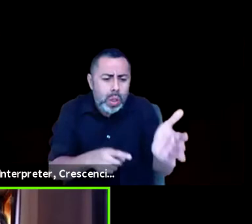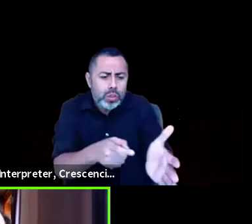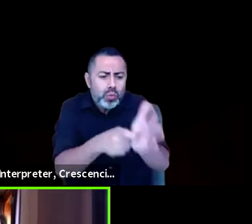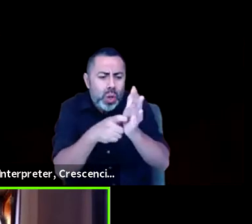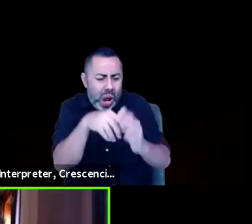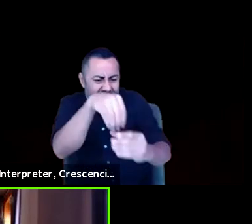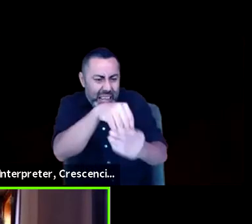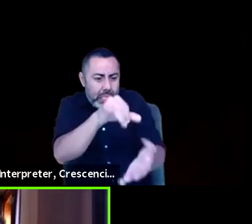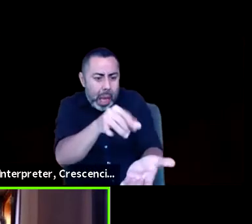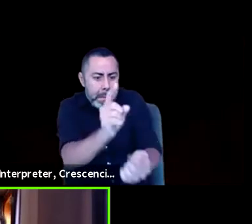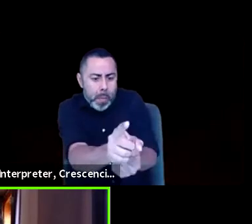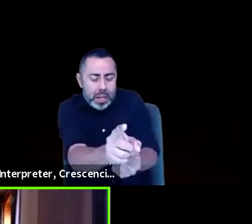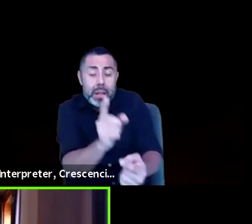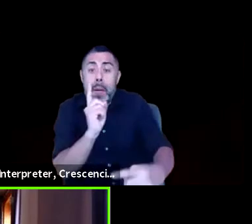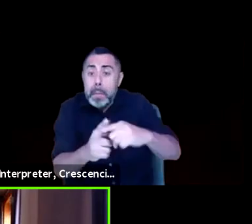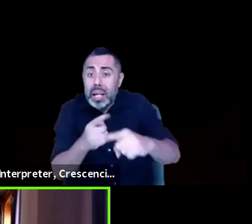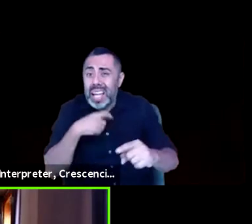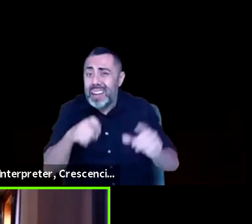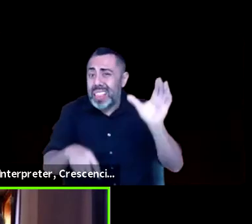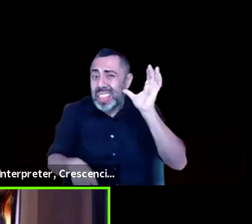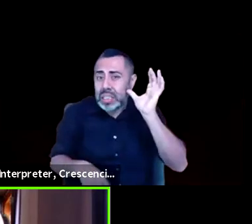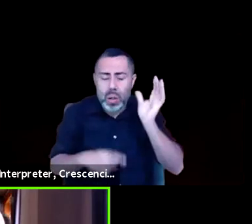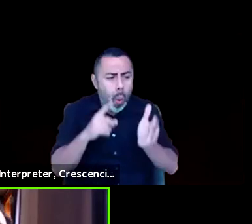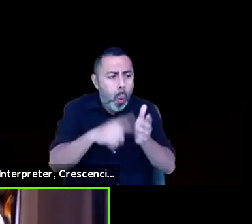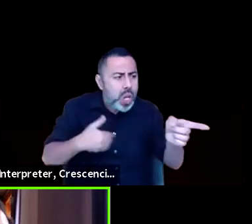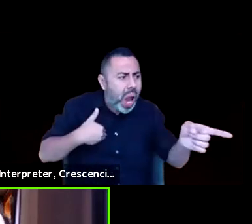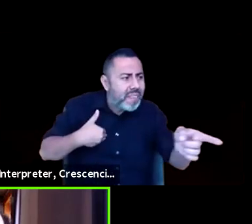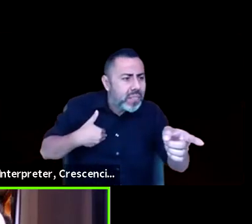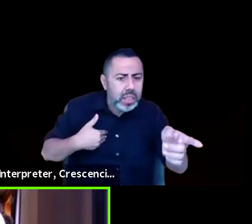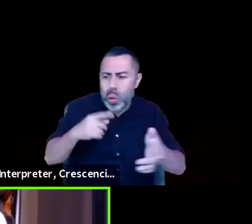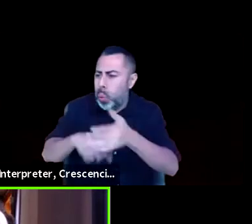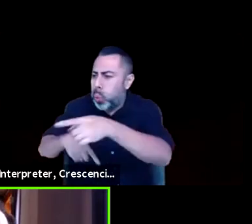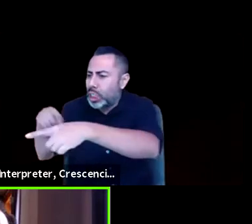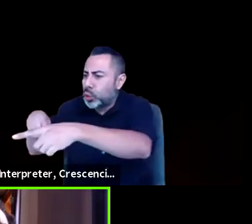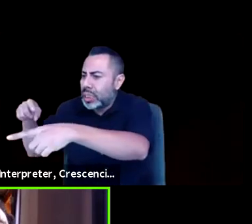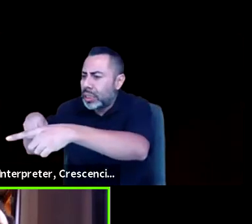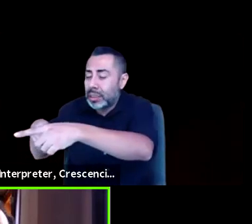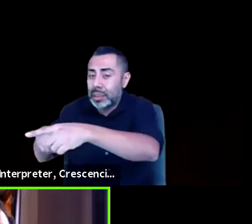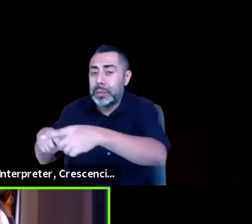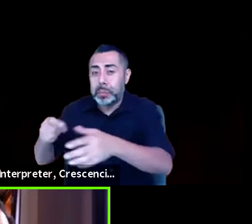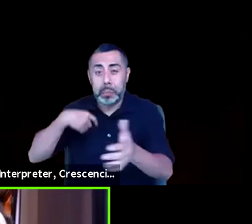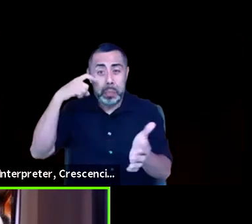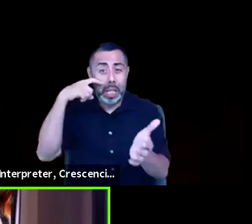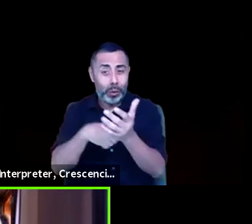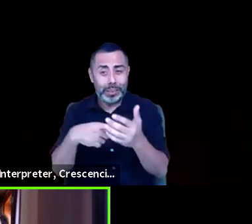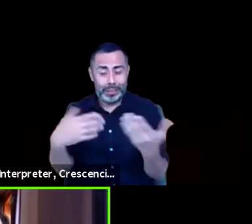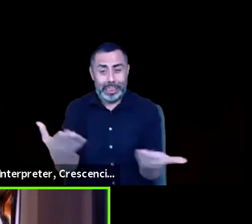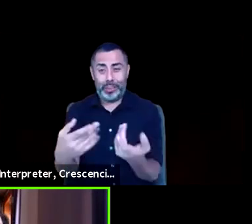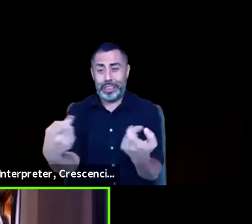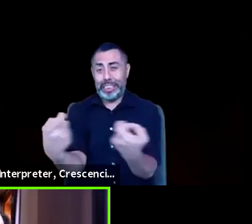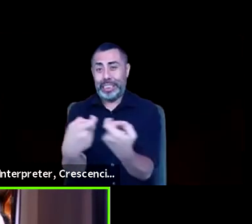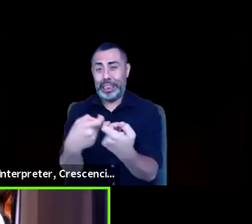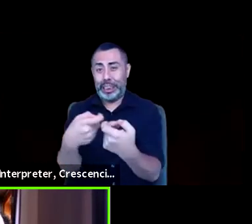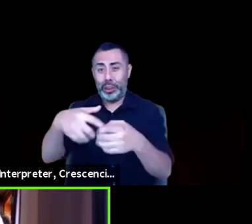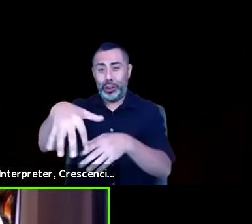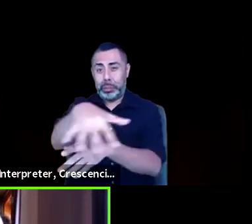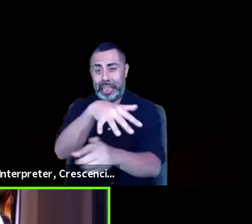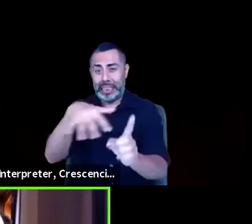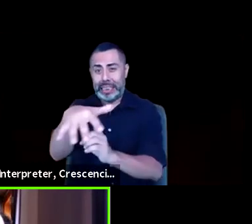understand what people have and what people need. So two things that I've seen in the digital space that for me are really